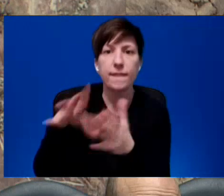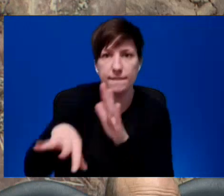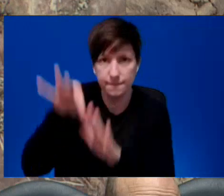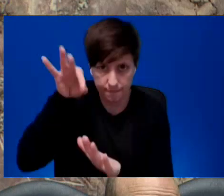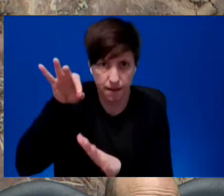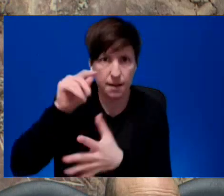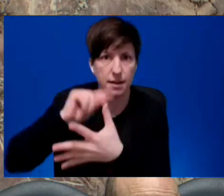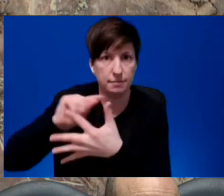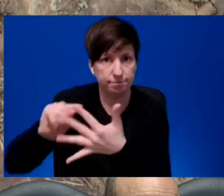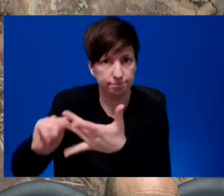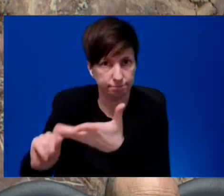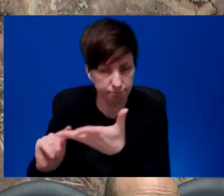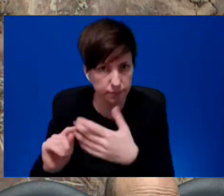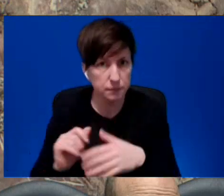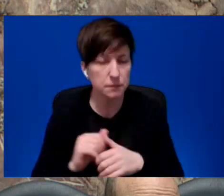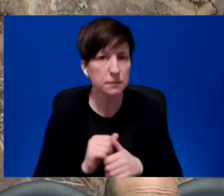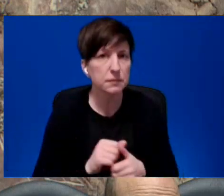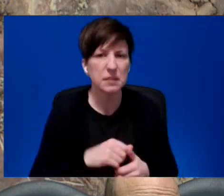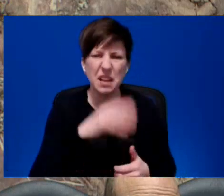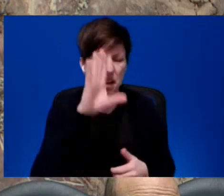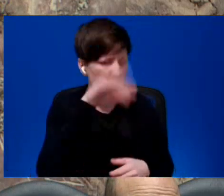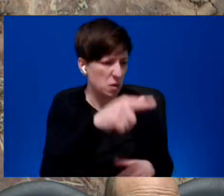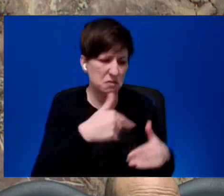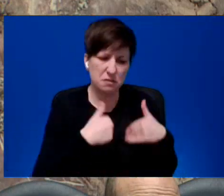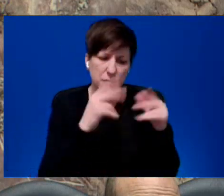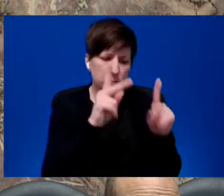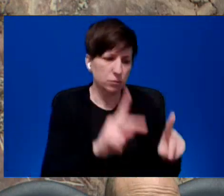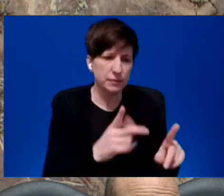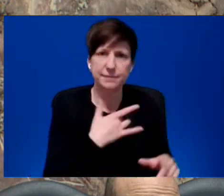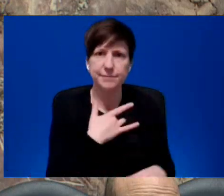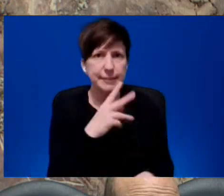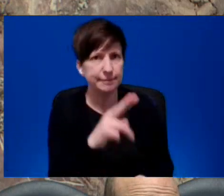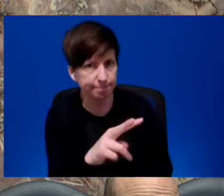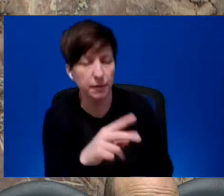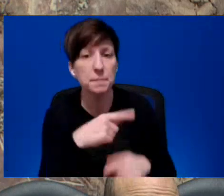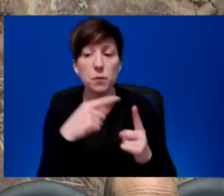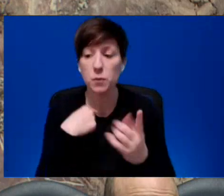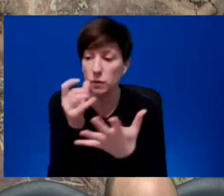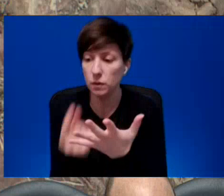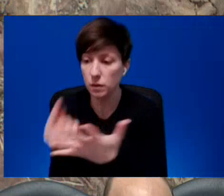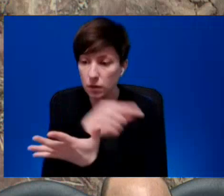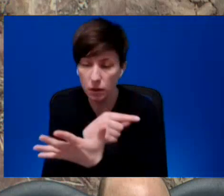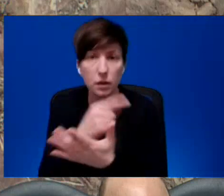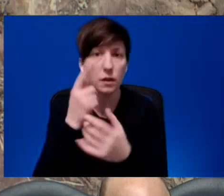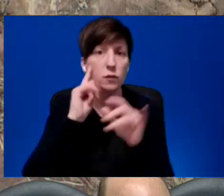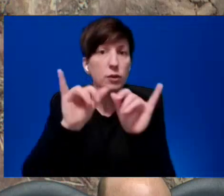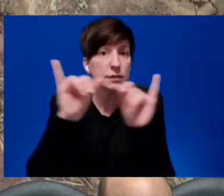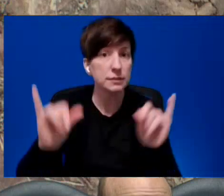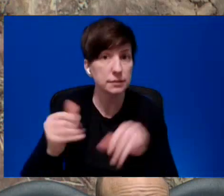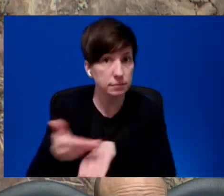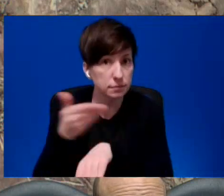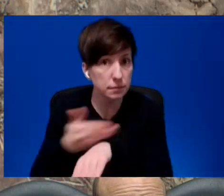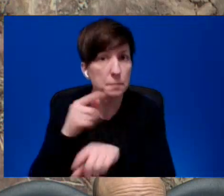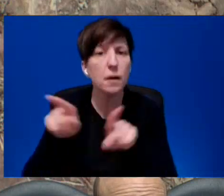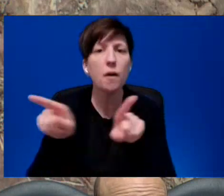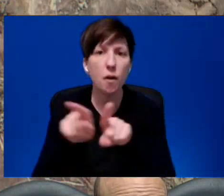of circumstances and seeks improvement and review for the system, but also justice for people. And that's what we're